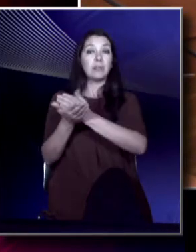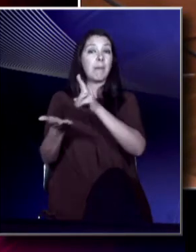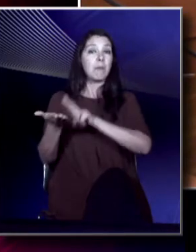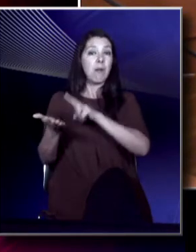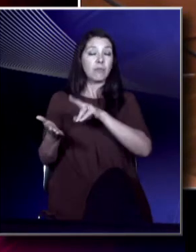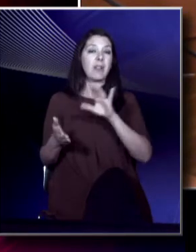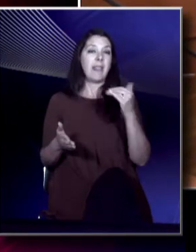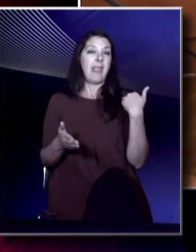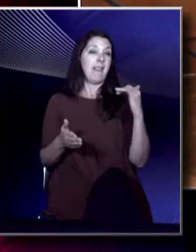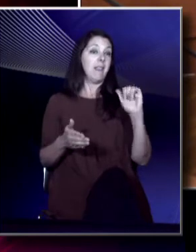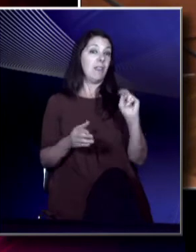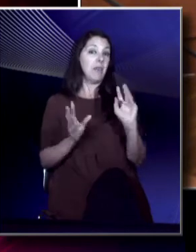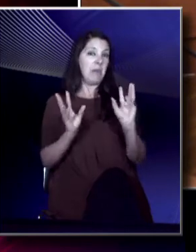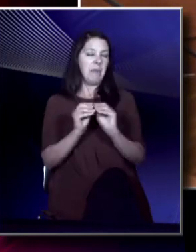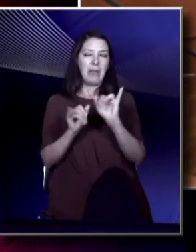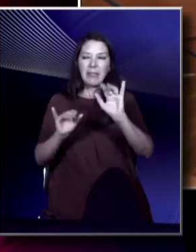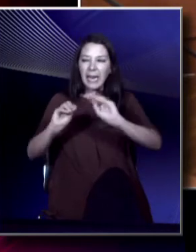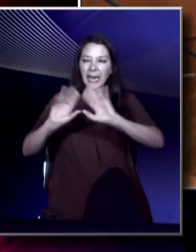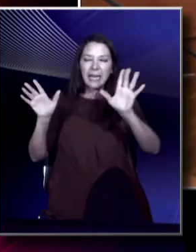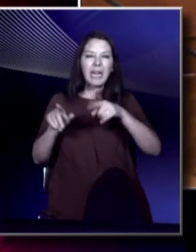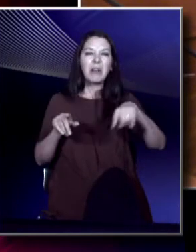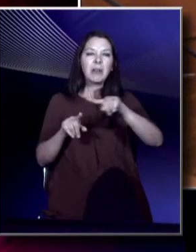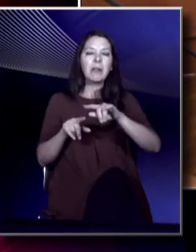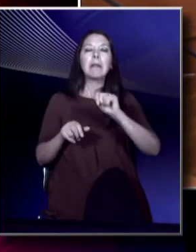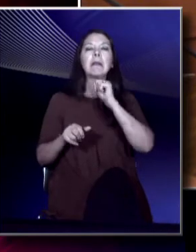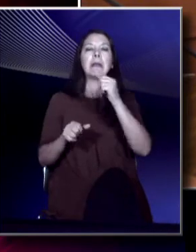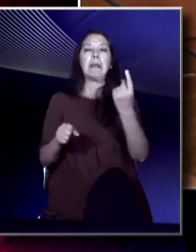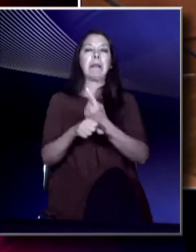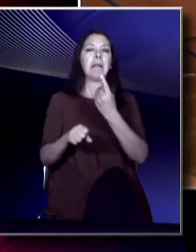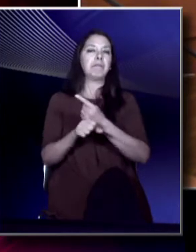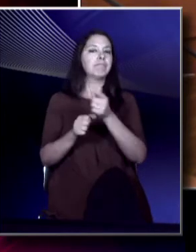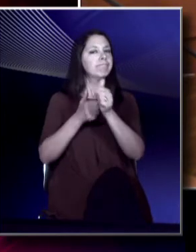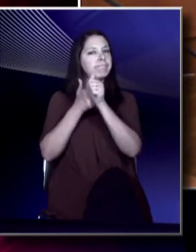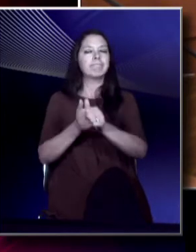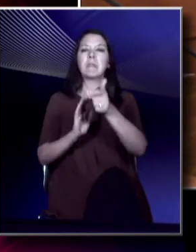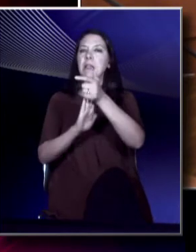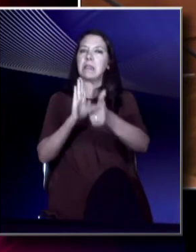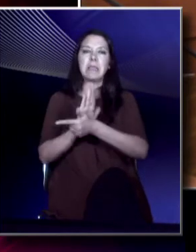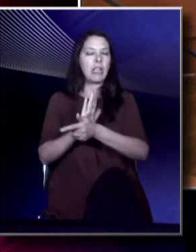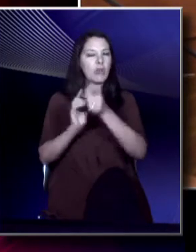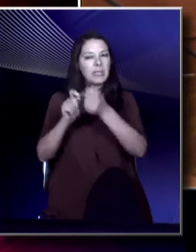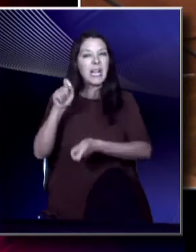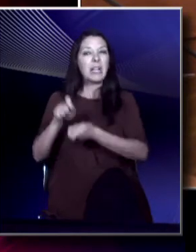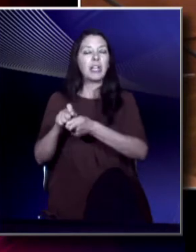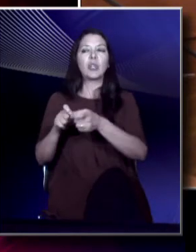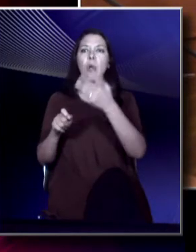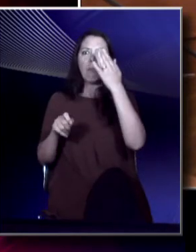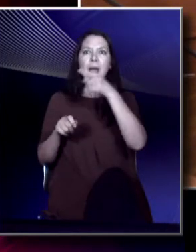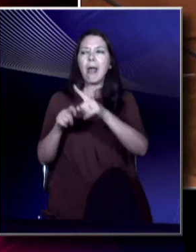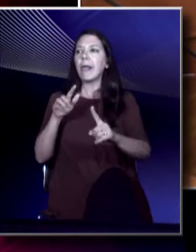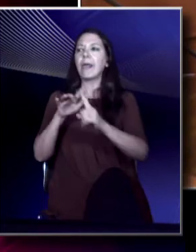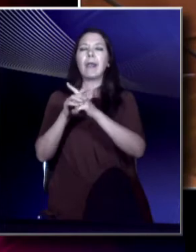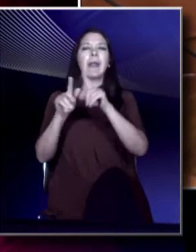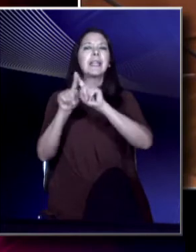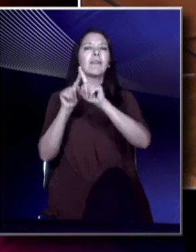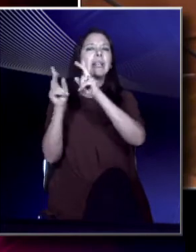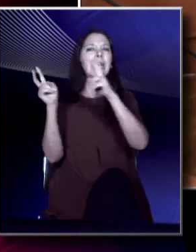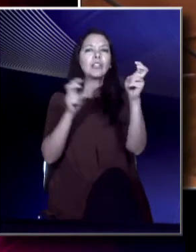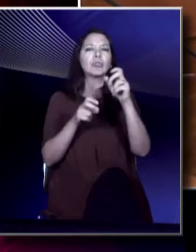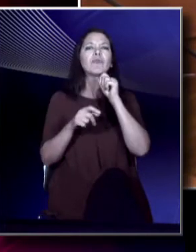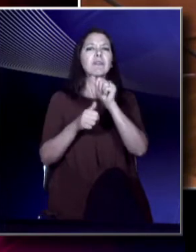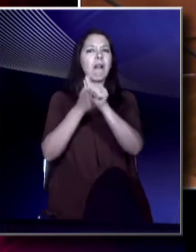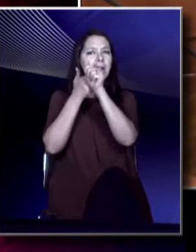meeting represented a clear case of illegal retaliation for bringing up legitimate compliance issues with the IGA